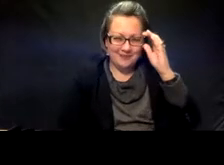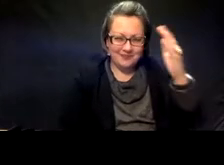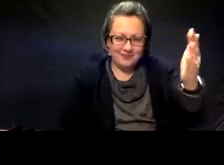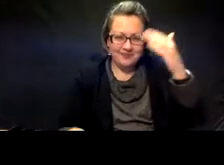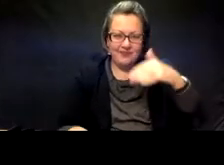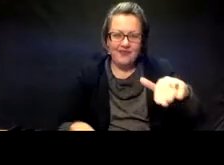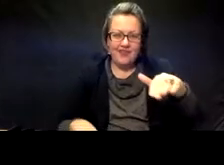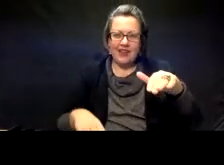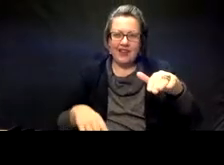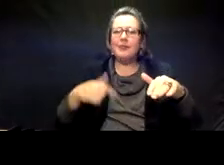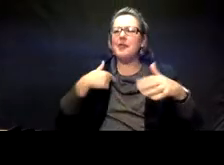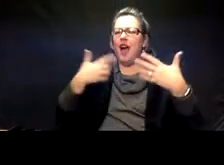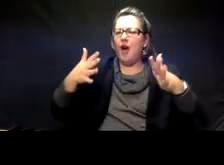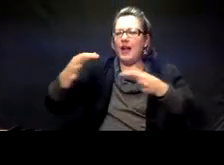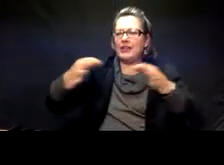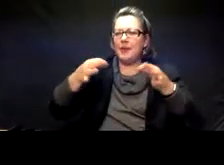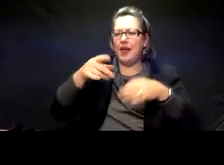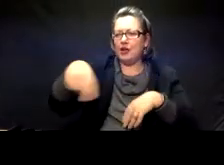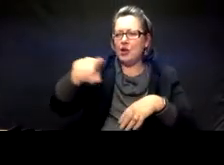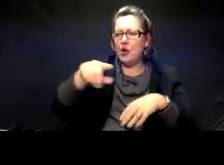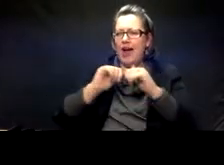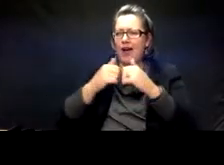And I'll explain more about that later.